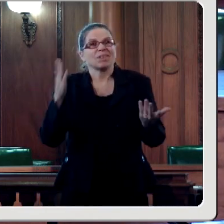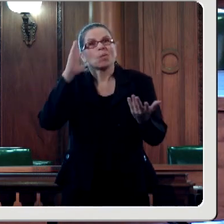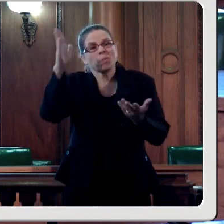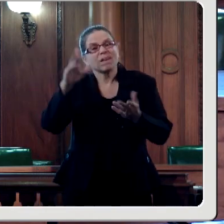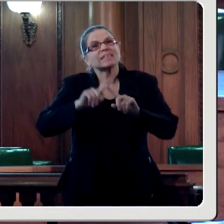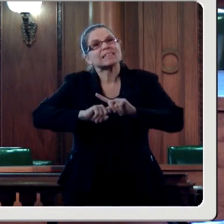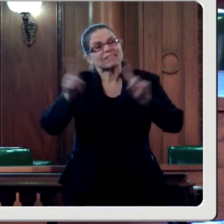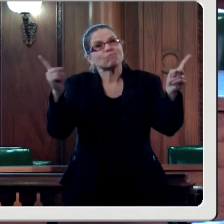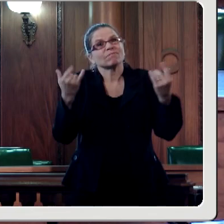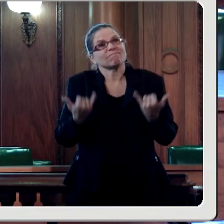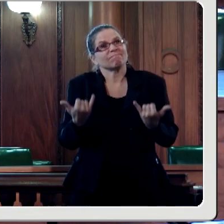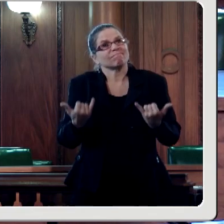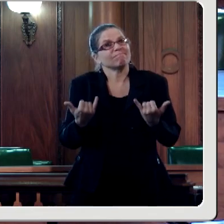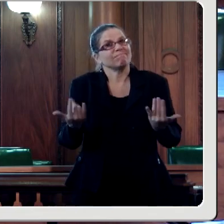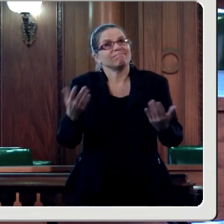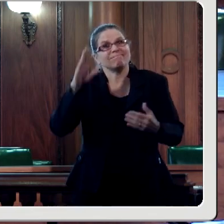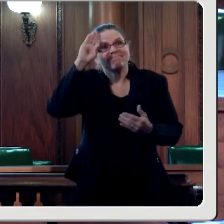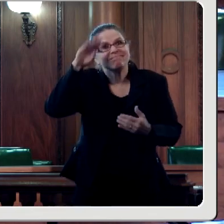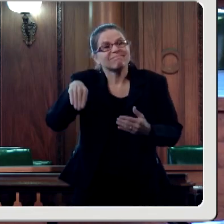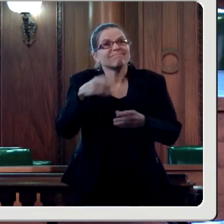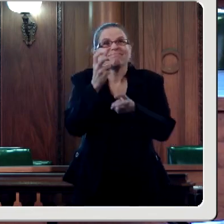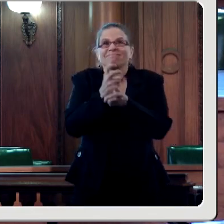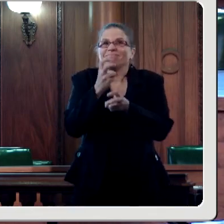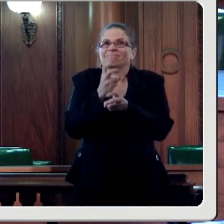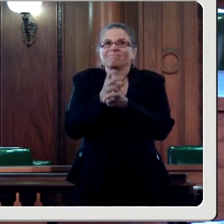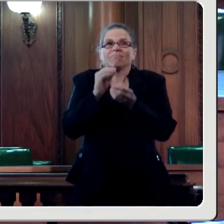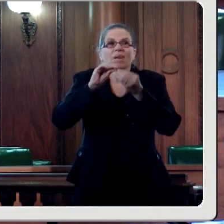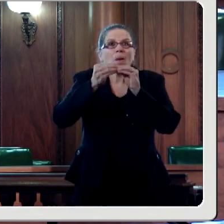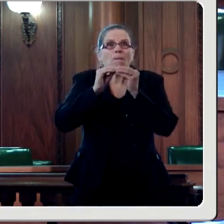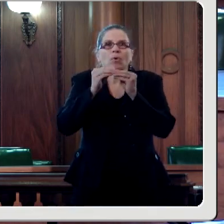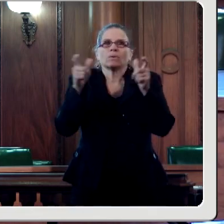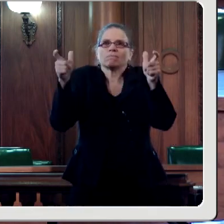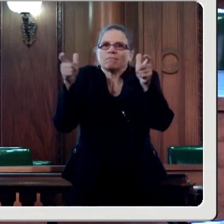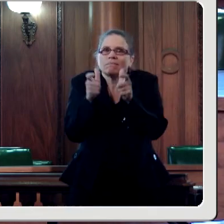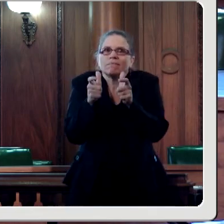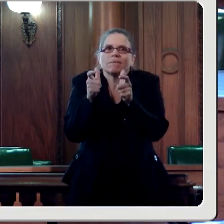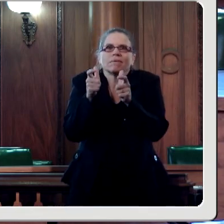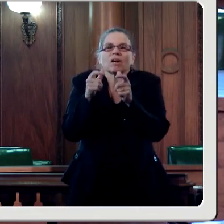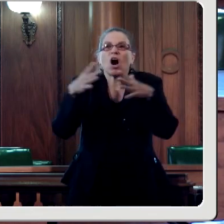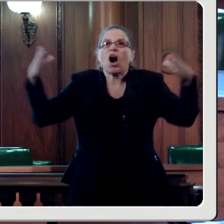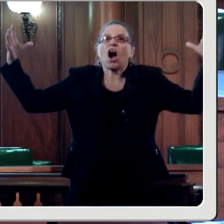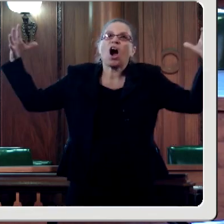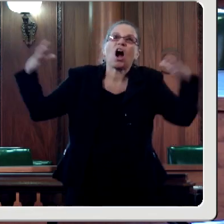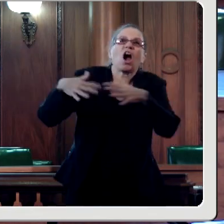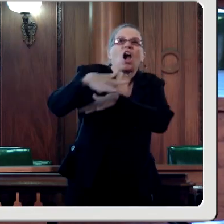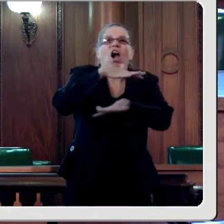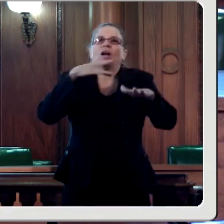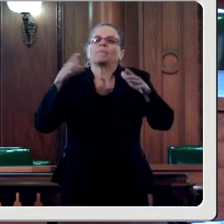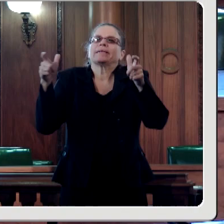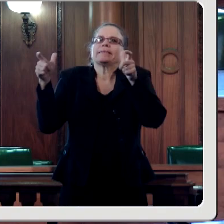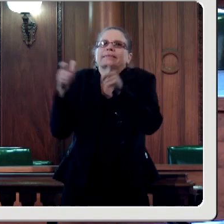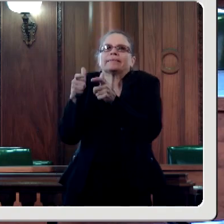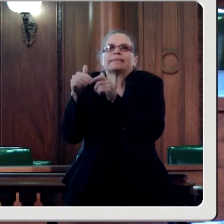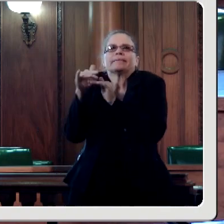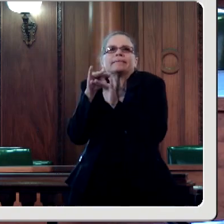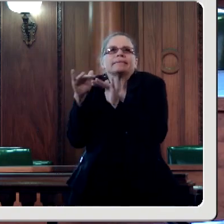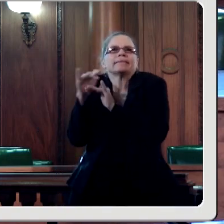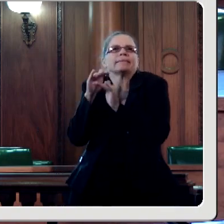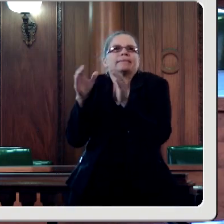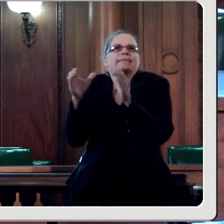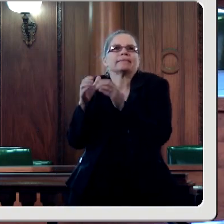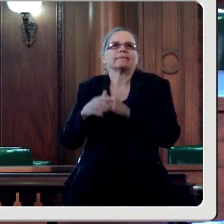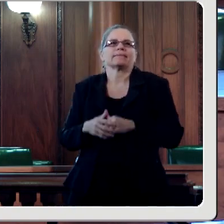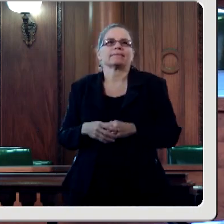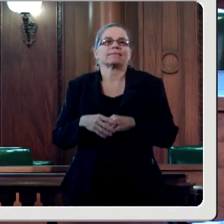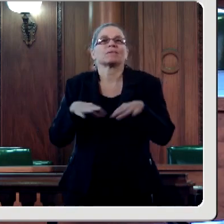have to be very, very limited. But again, we ask you to wear those masks.